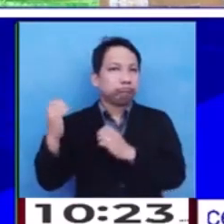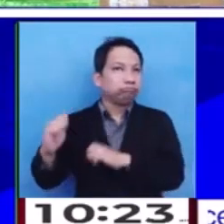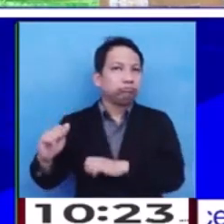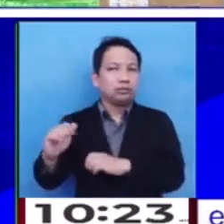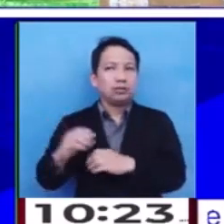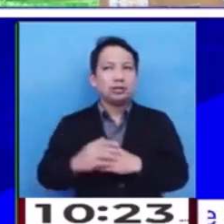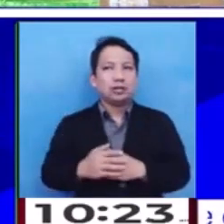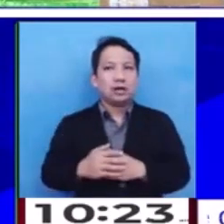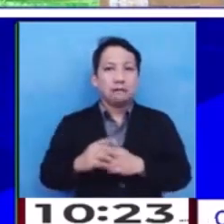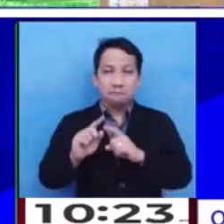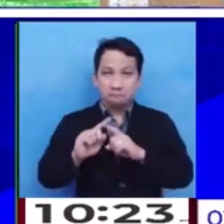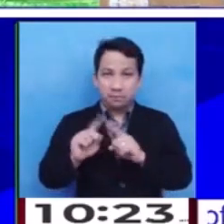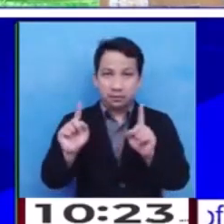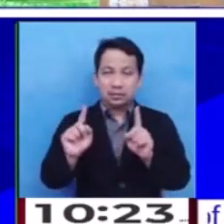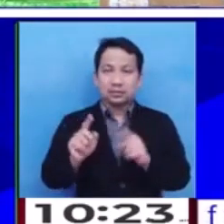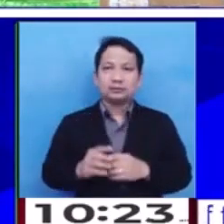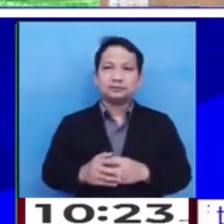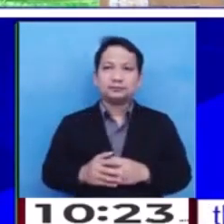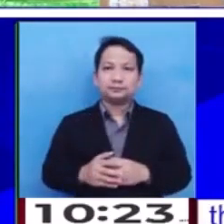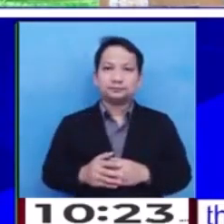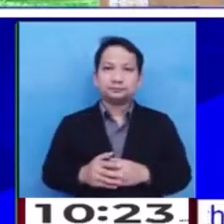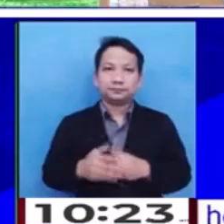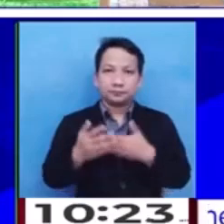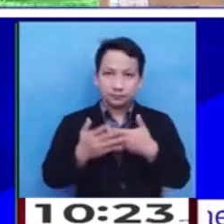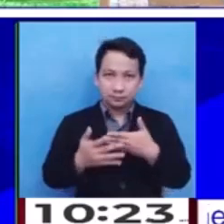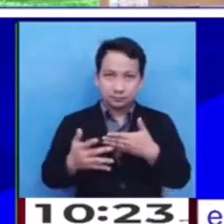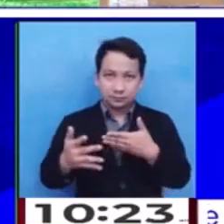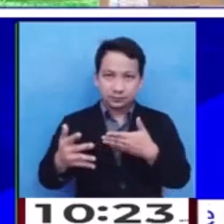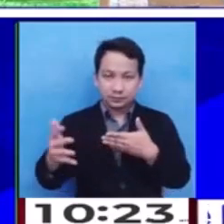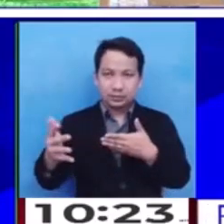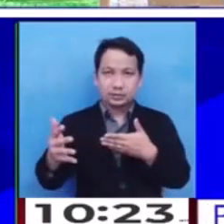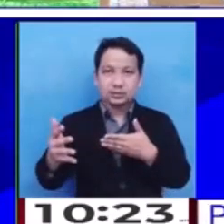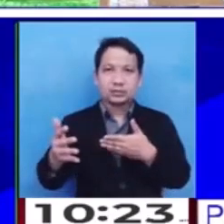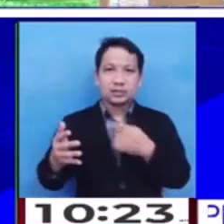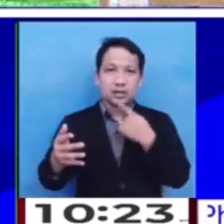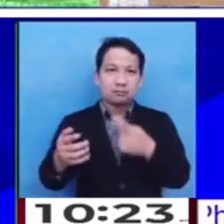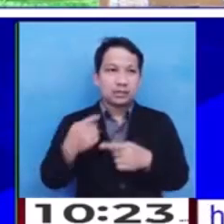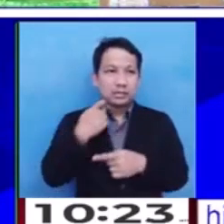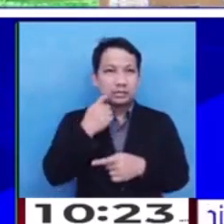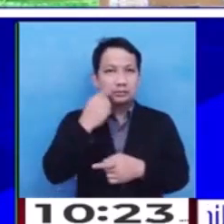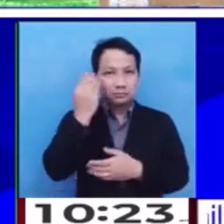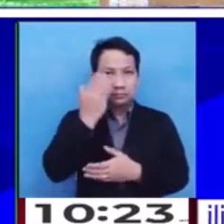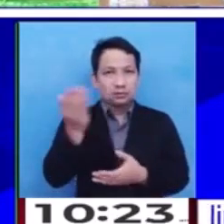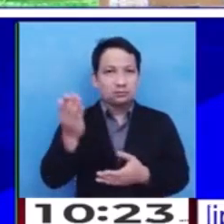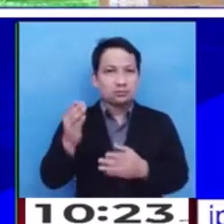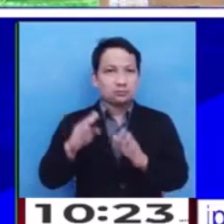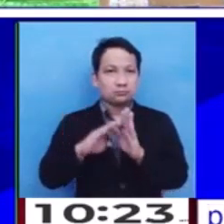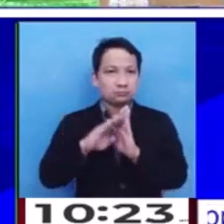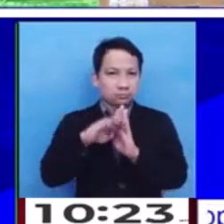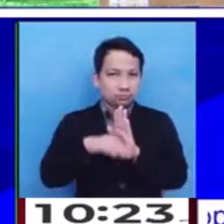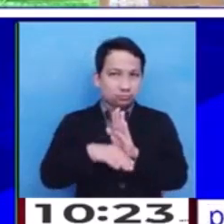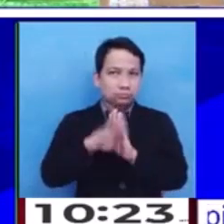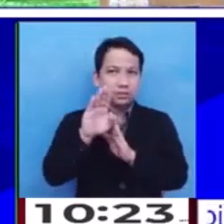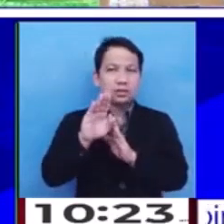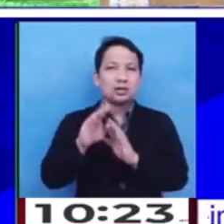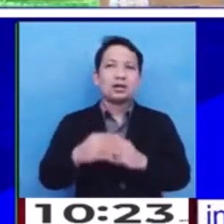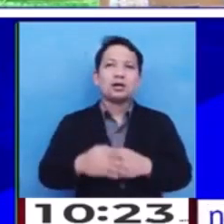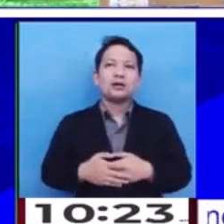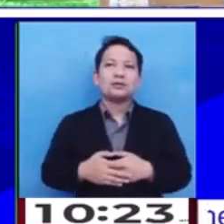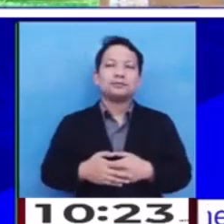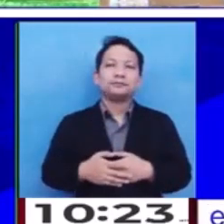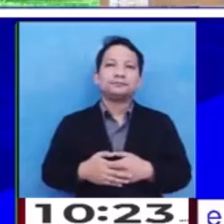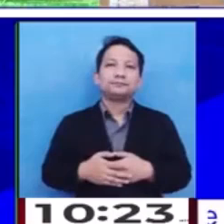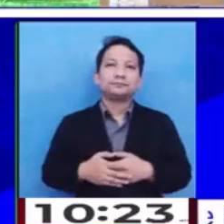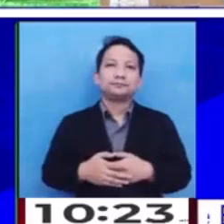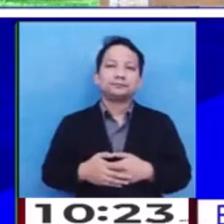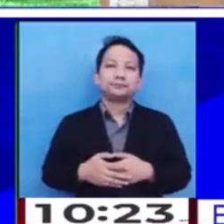But then, as we said earlier, the fact that this inflation has begun to